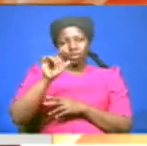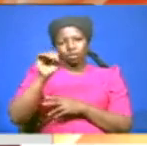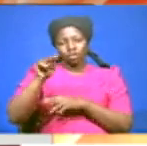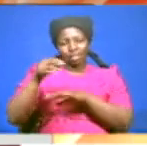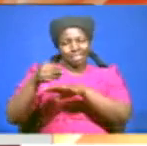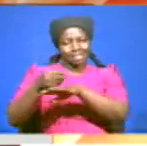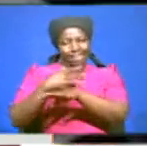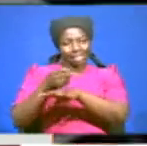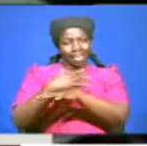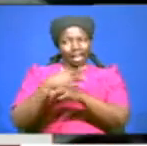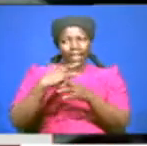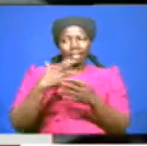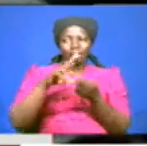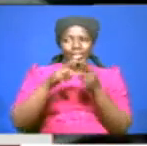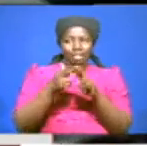medical condition.